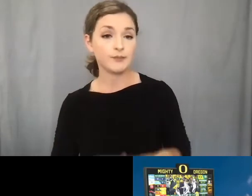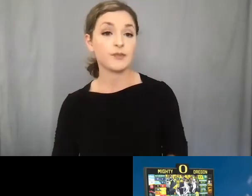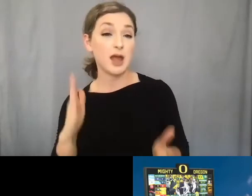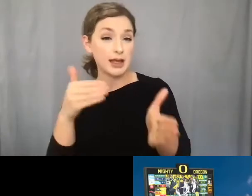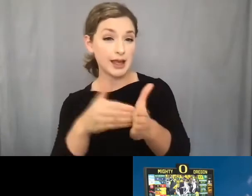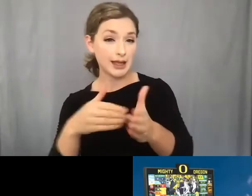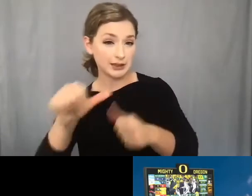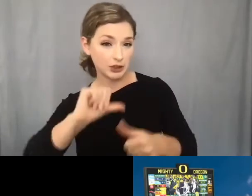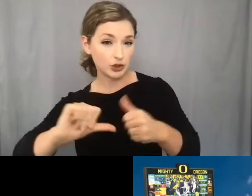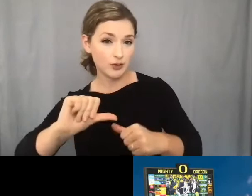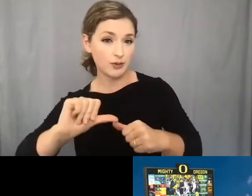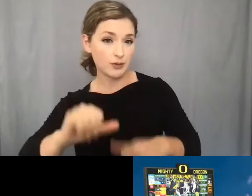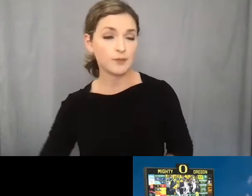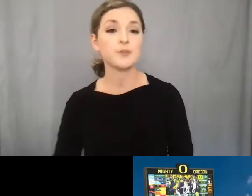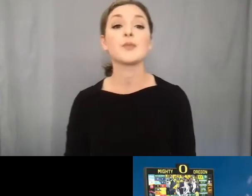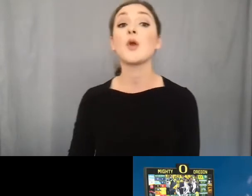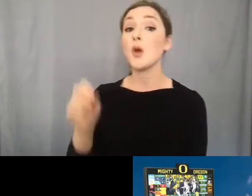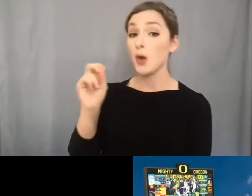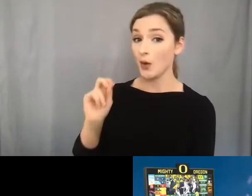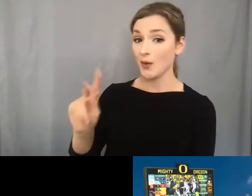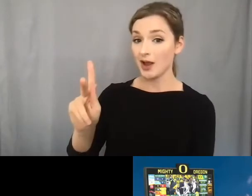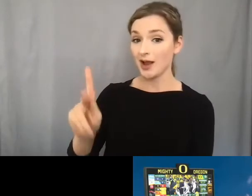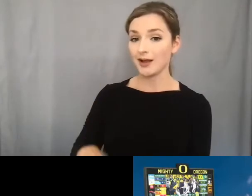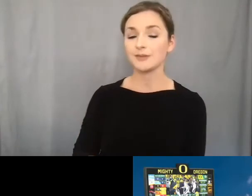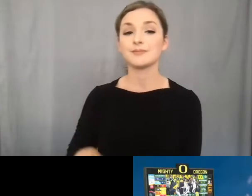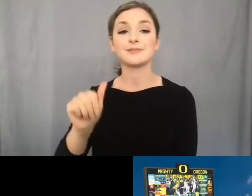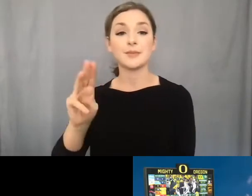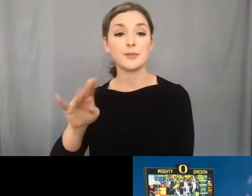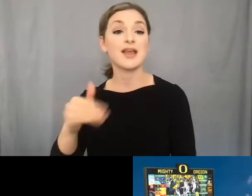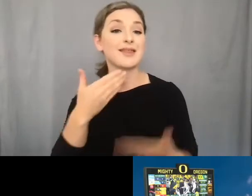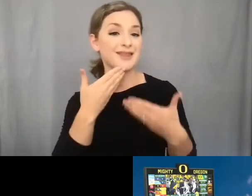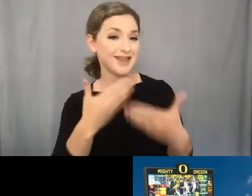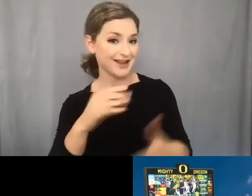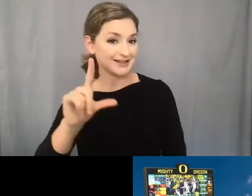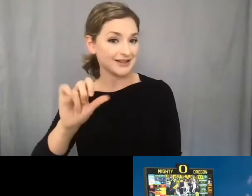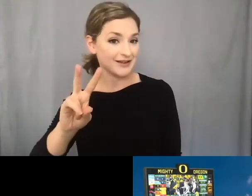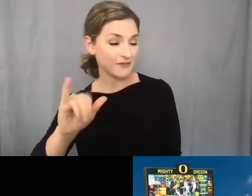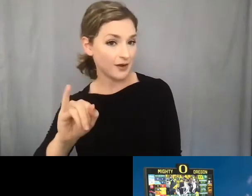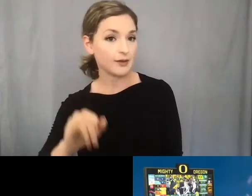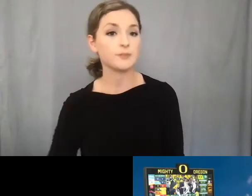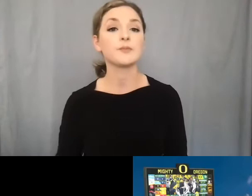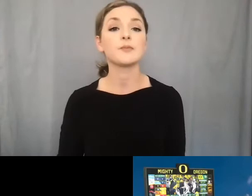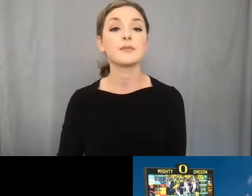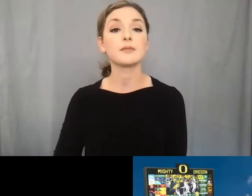Okay. Thanks, Levi. Thanks. Jenna, you have a question?